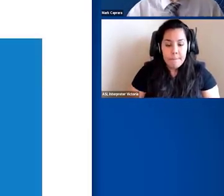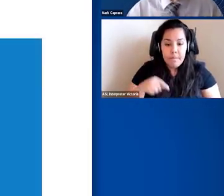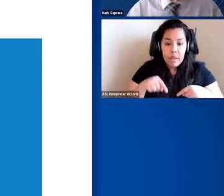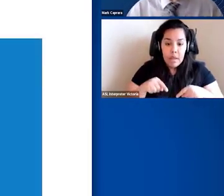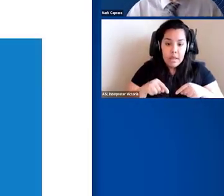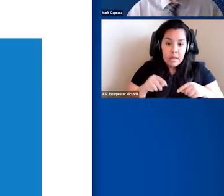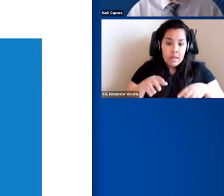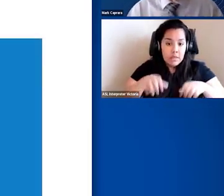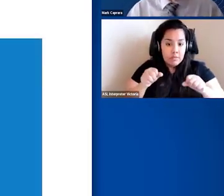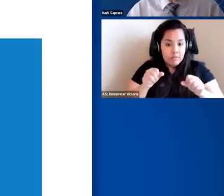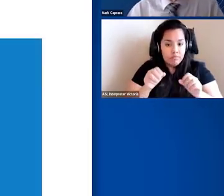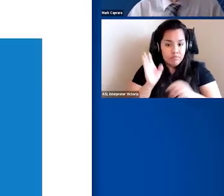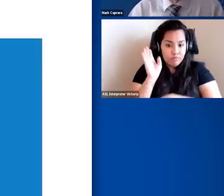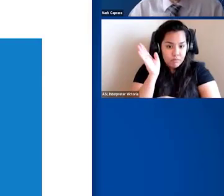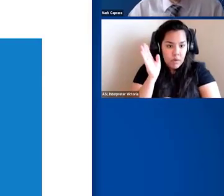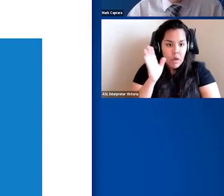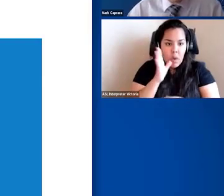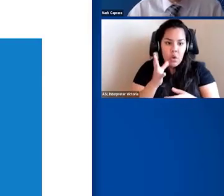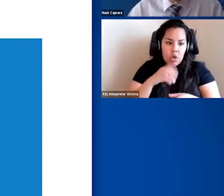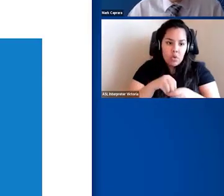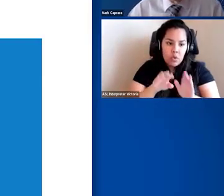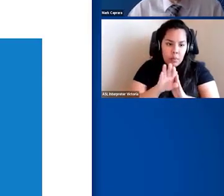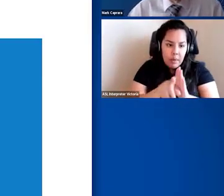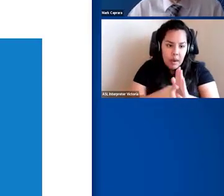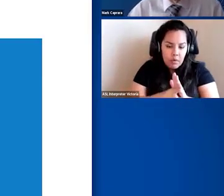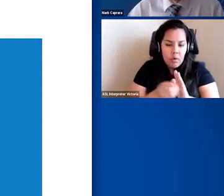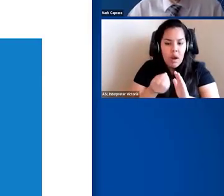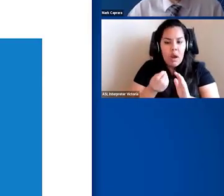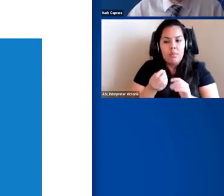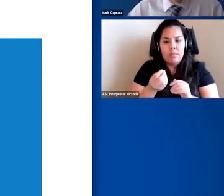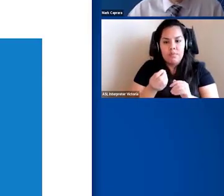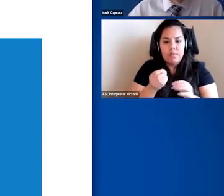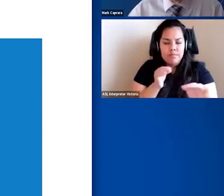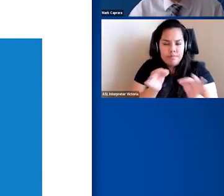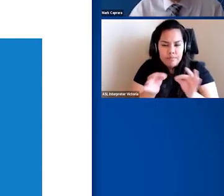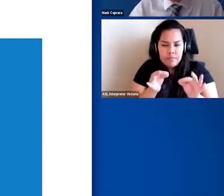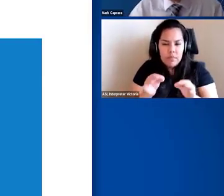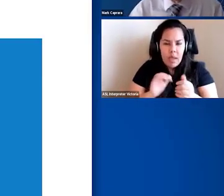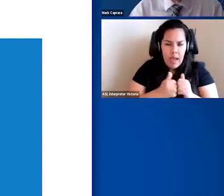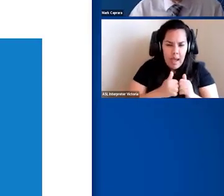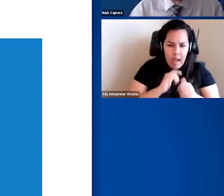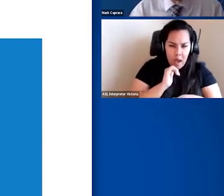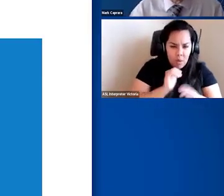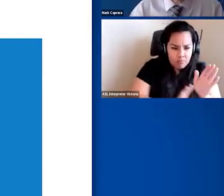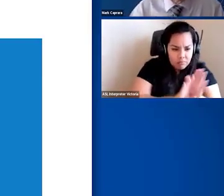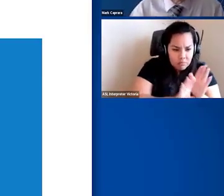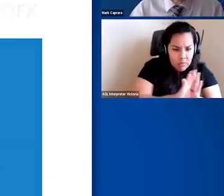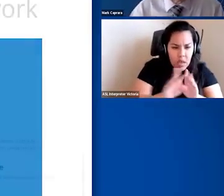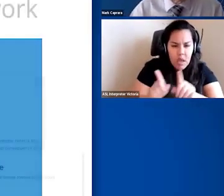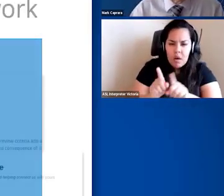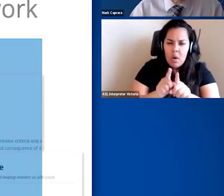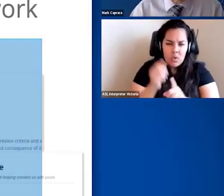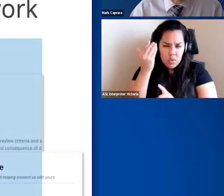we'll be including background on how and why this was developed, and then I'll introduce the framework.